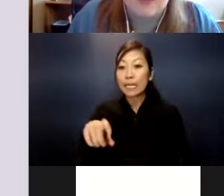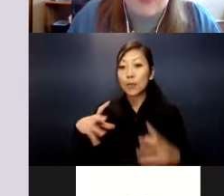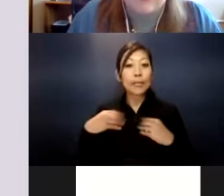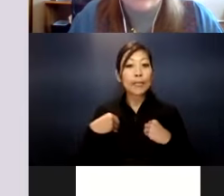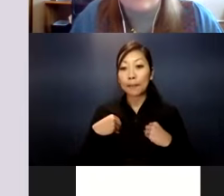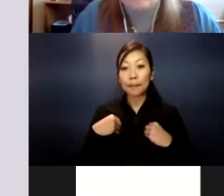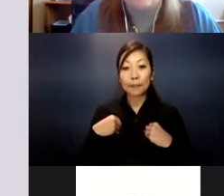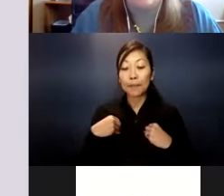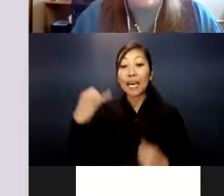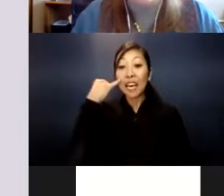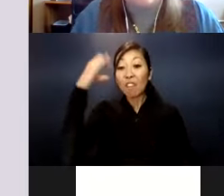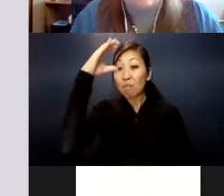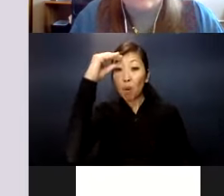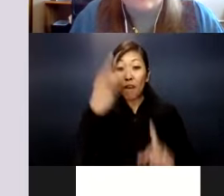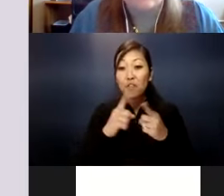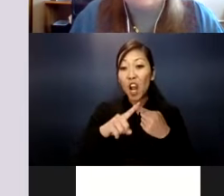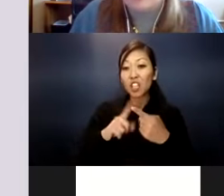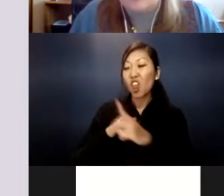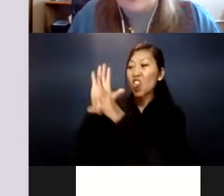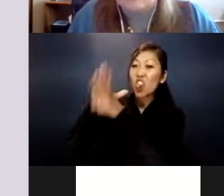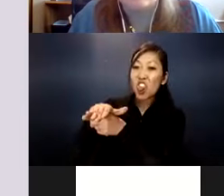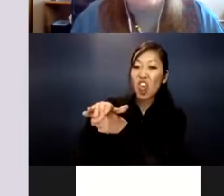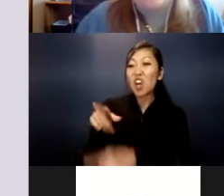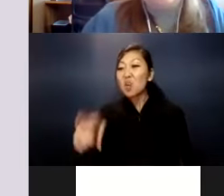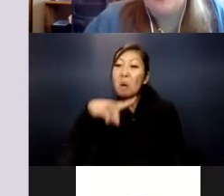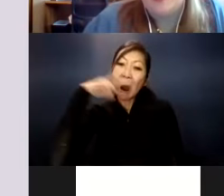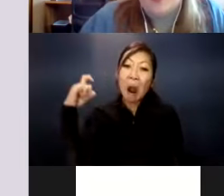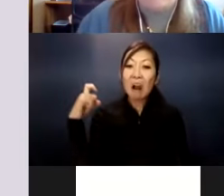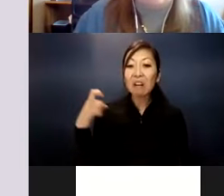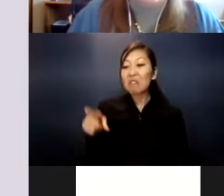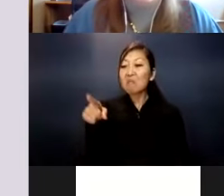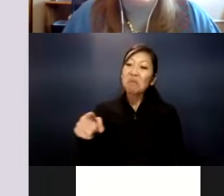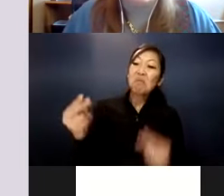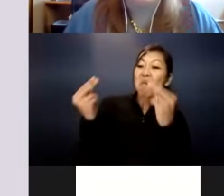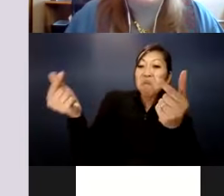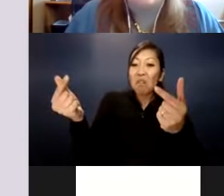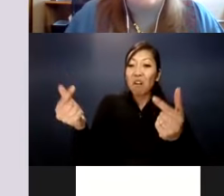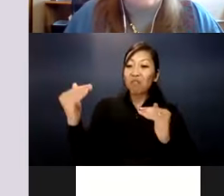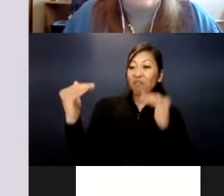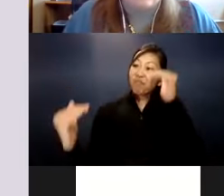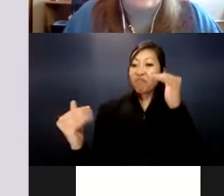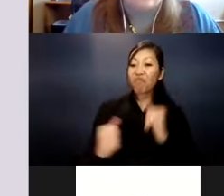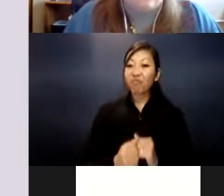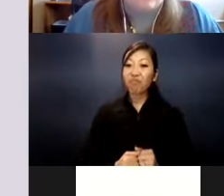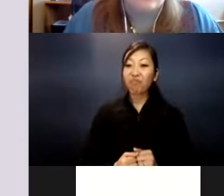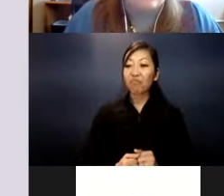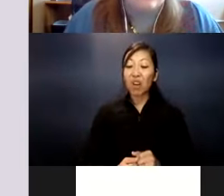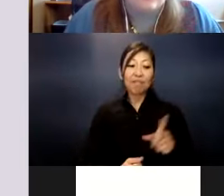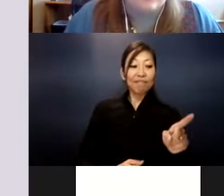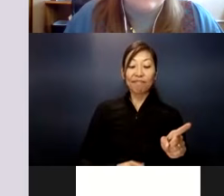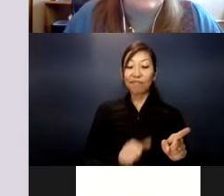putting them down and saying that they're too ugly or they're not good enough, or somebody's girlfriend is saying,